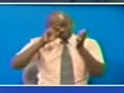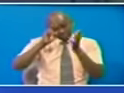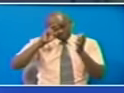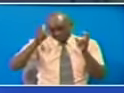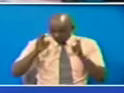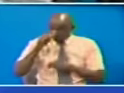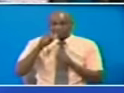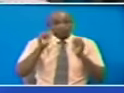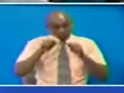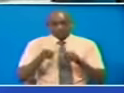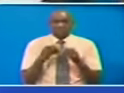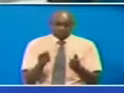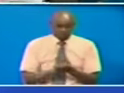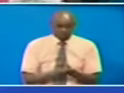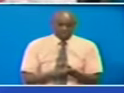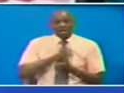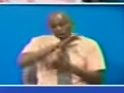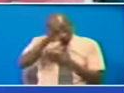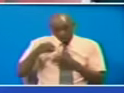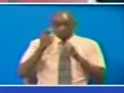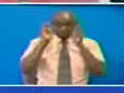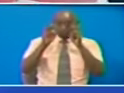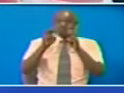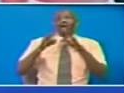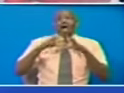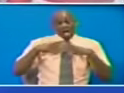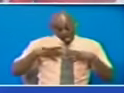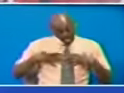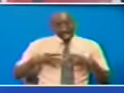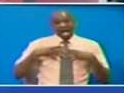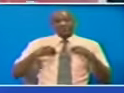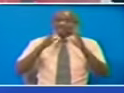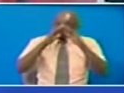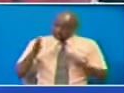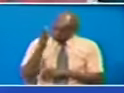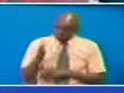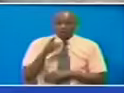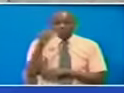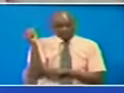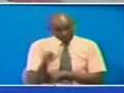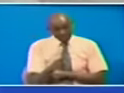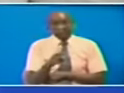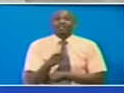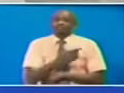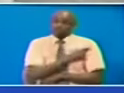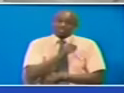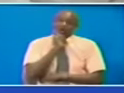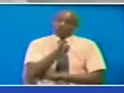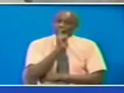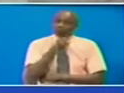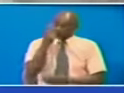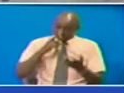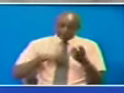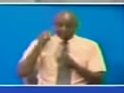be solved. All eyes are now on Afia House, almost 1 month after doctors gave the warning that they would down their